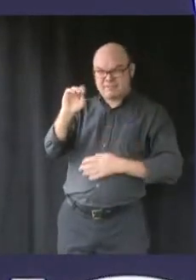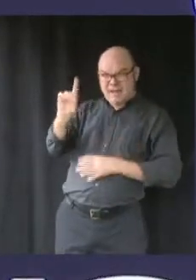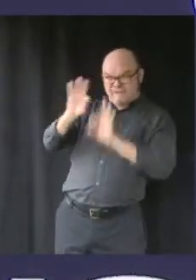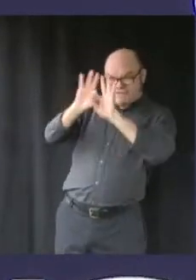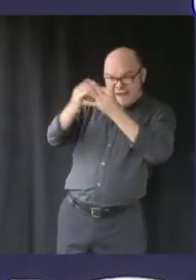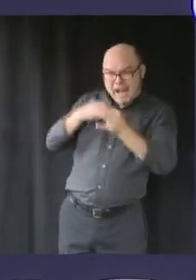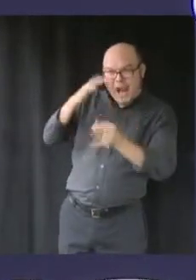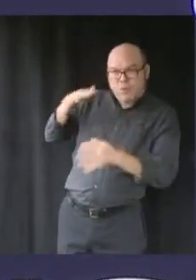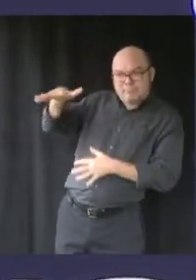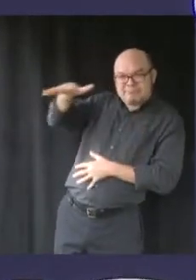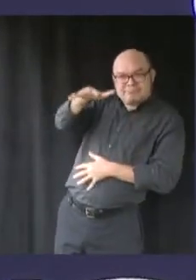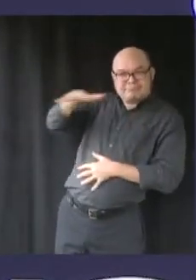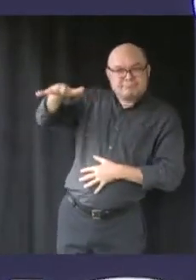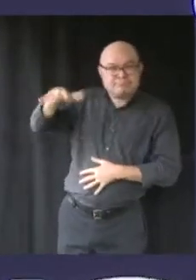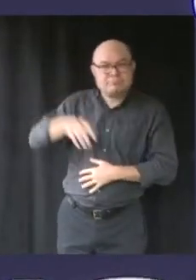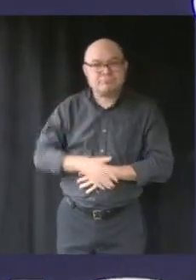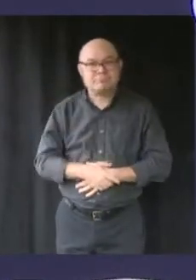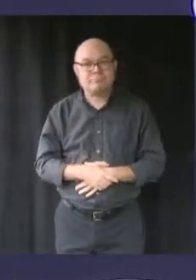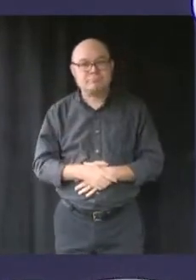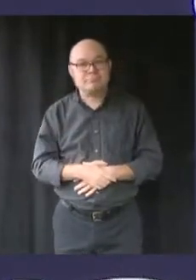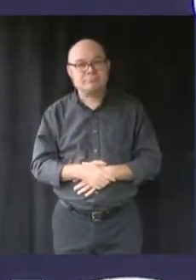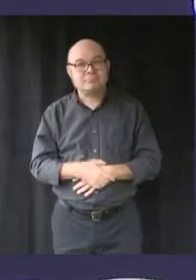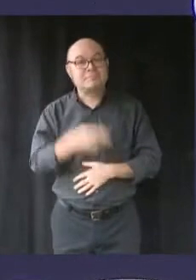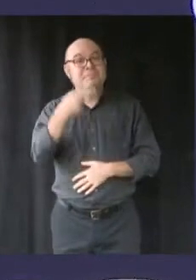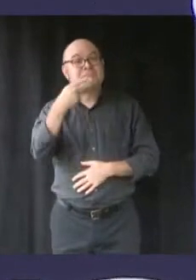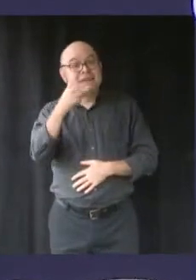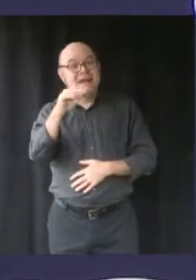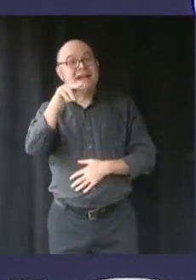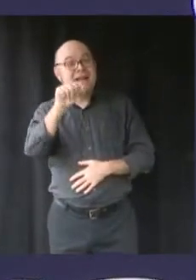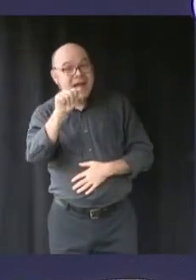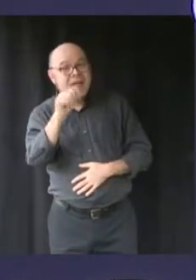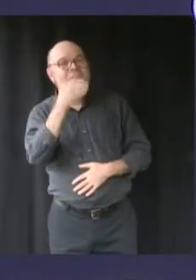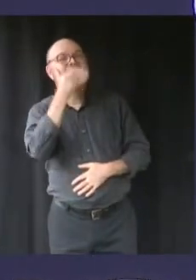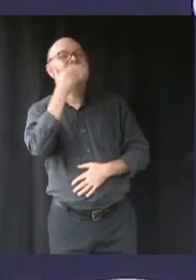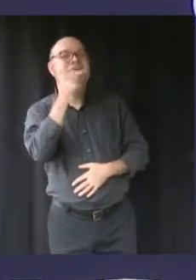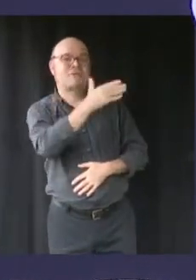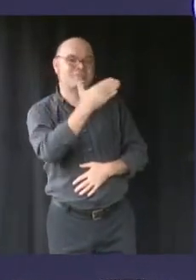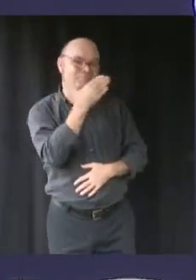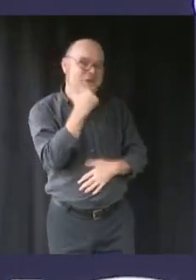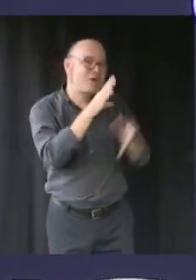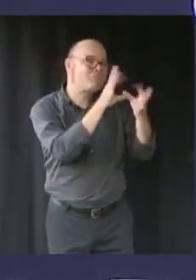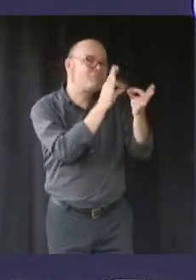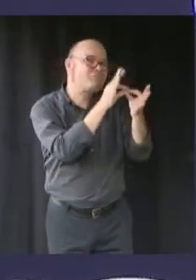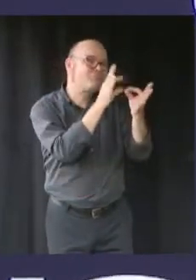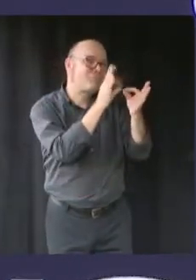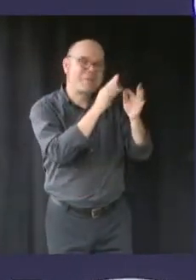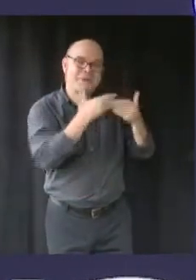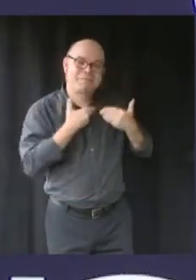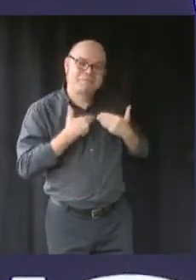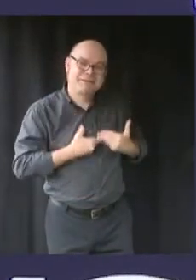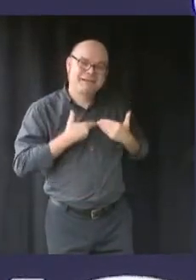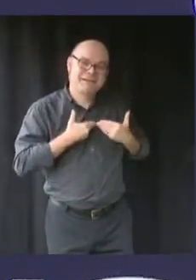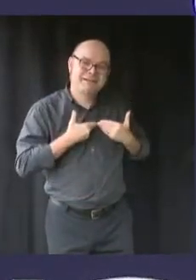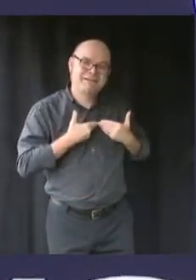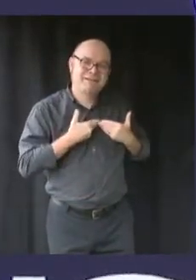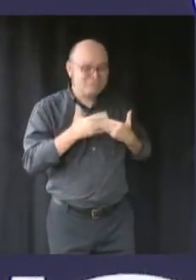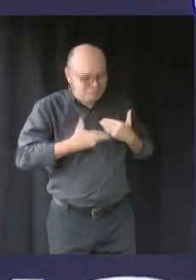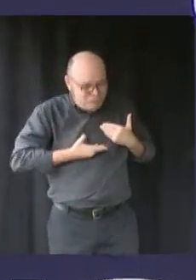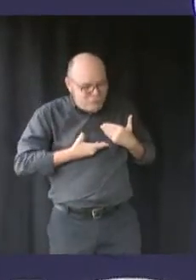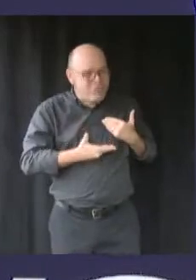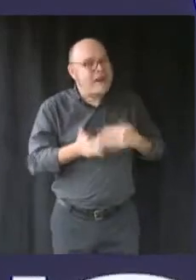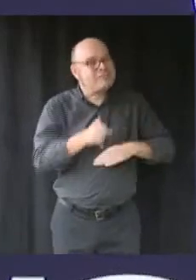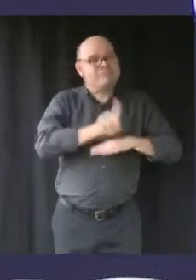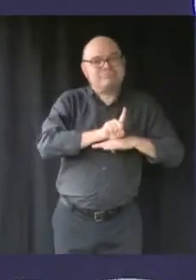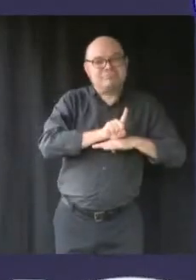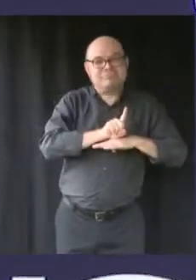Helena, thank you so, so much for your kind words, for your generous introduction, and how wonderful it is to